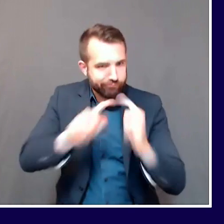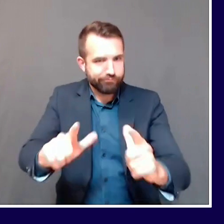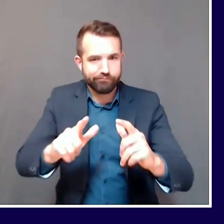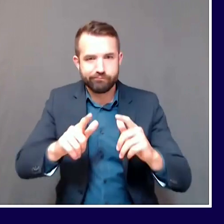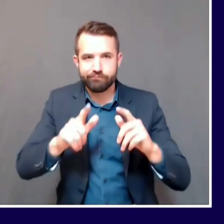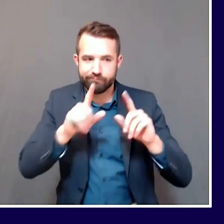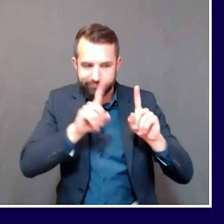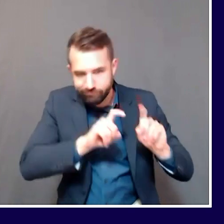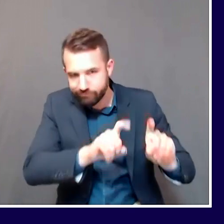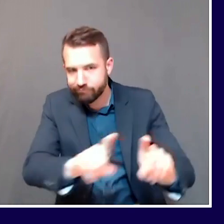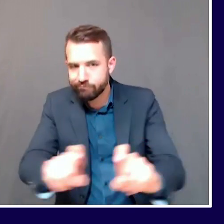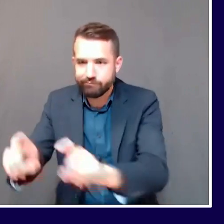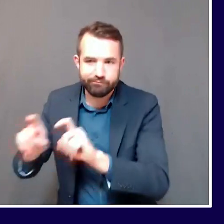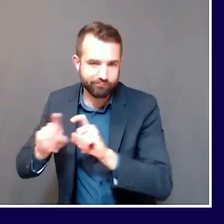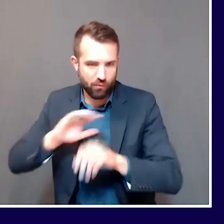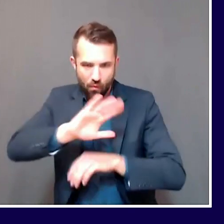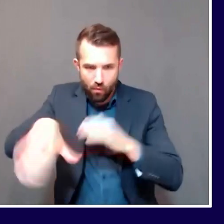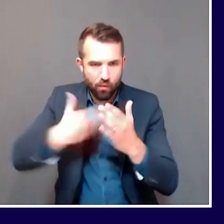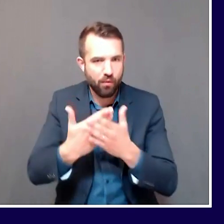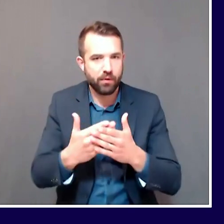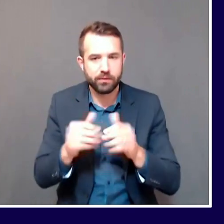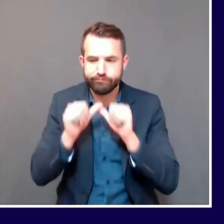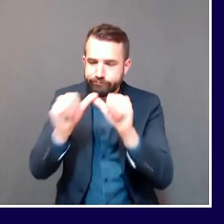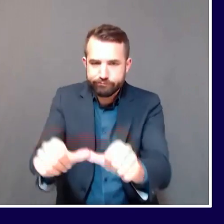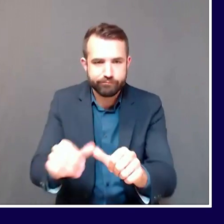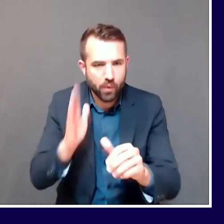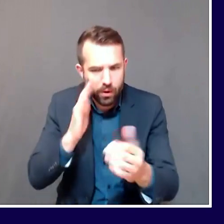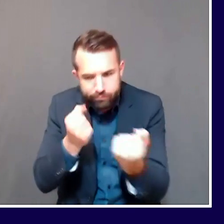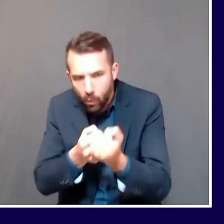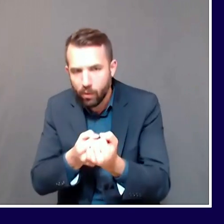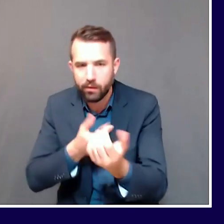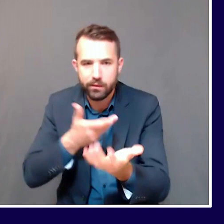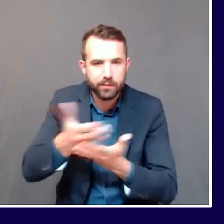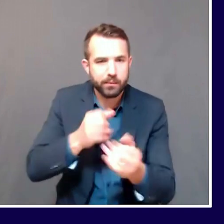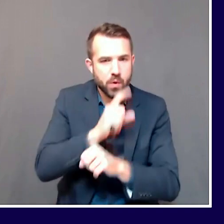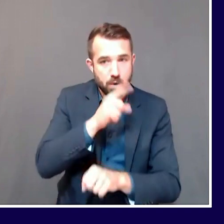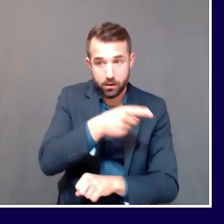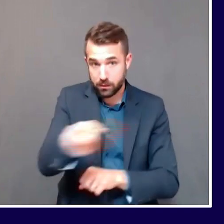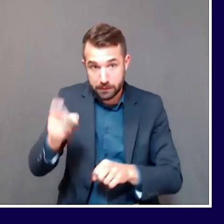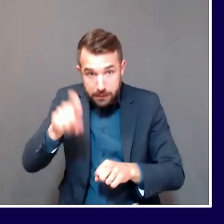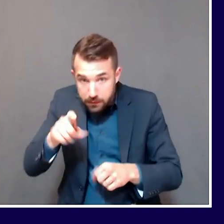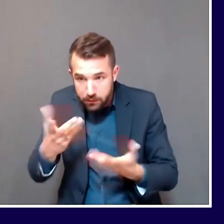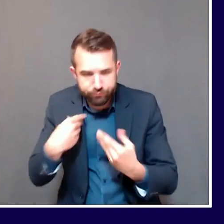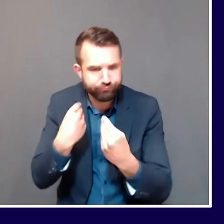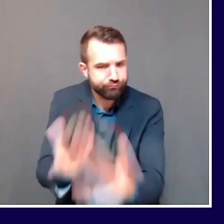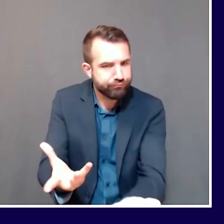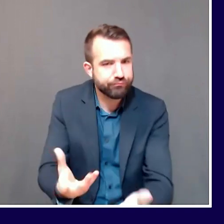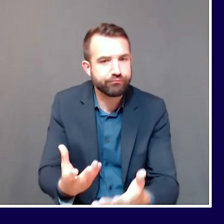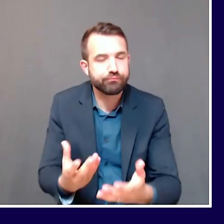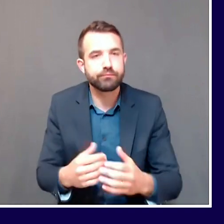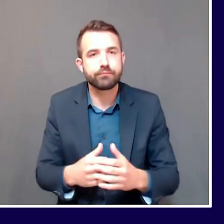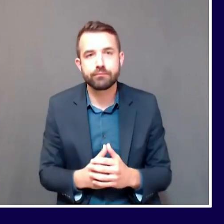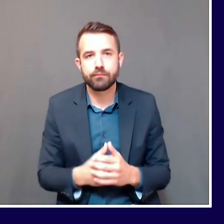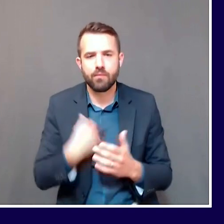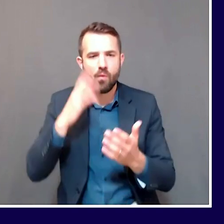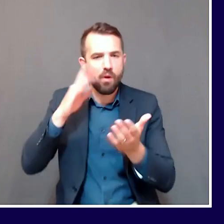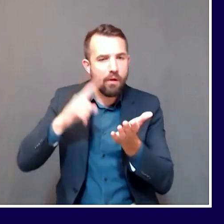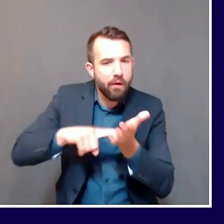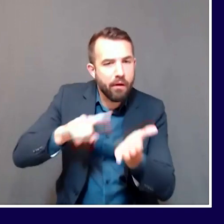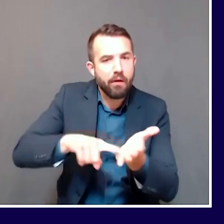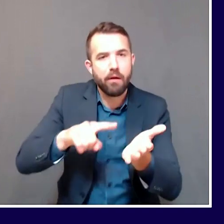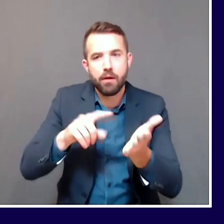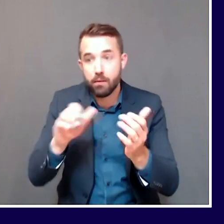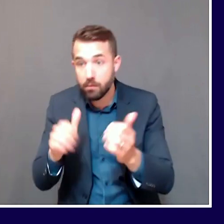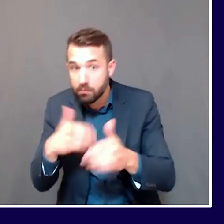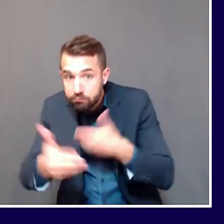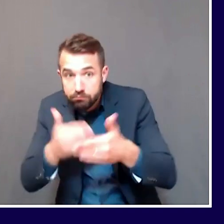continuing to work with them to ensure that they've got everything they need, as well as to keep tabs on the cases if any